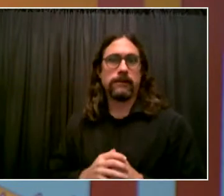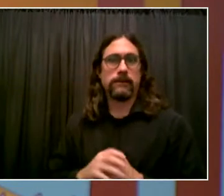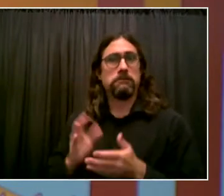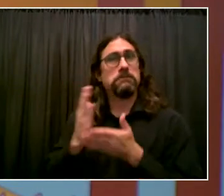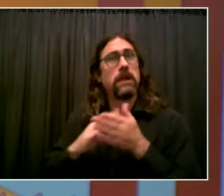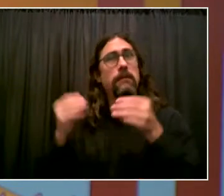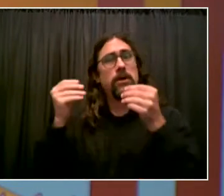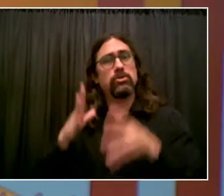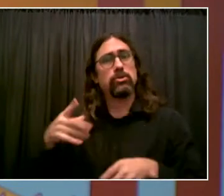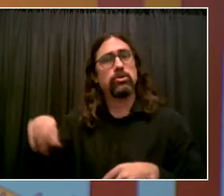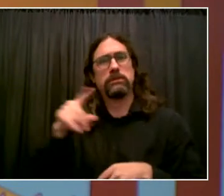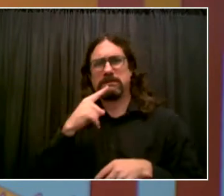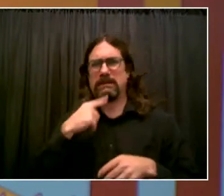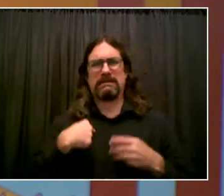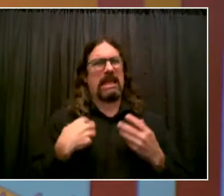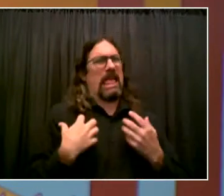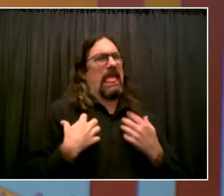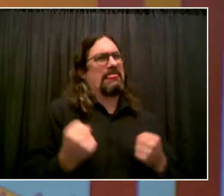the absences?